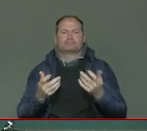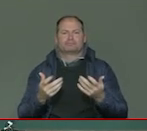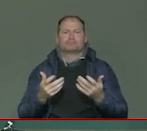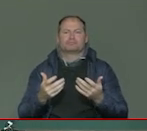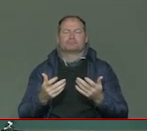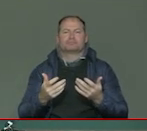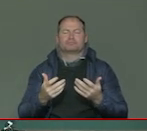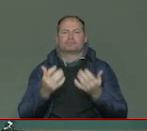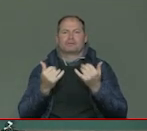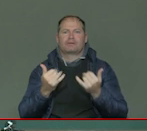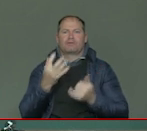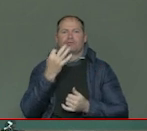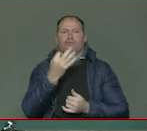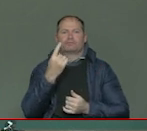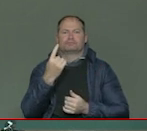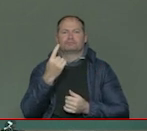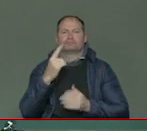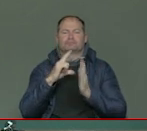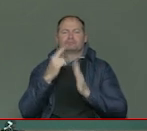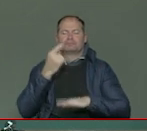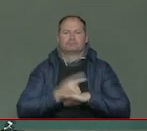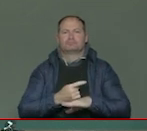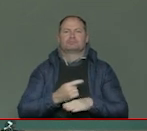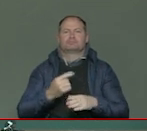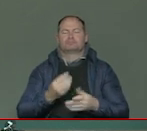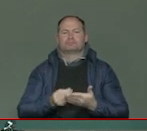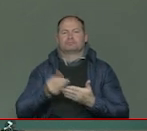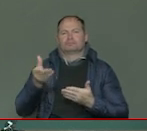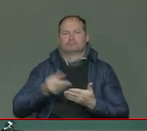Now this is another thing.